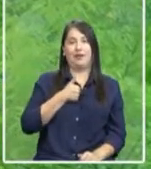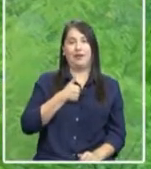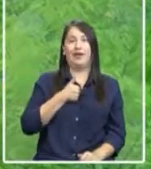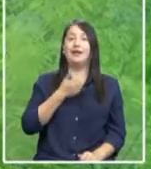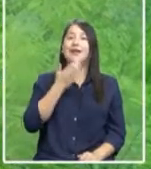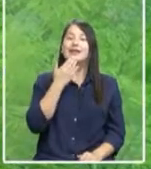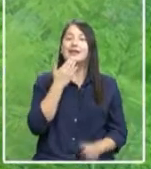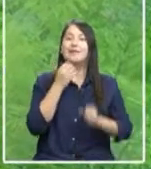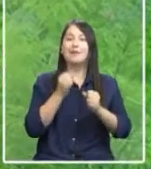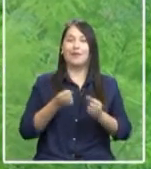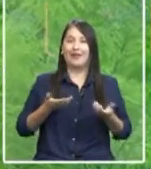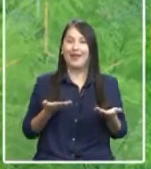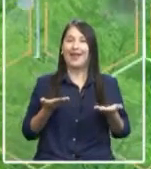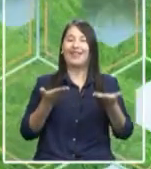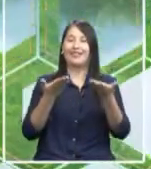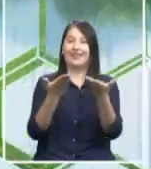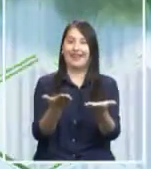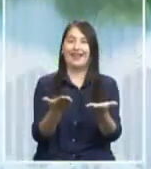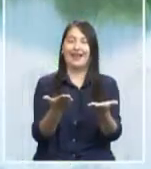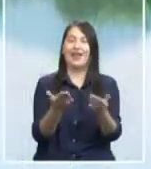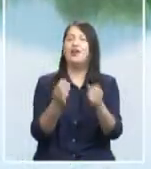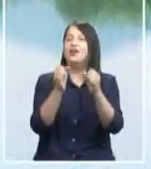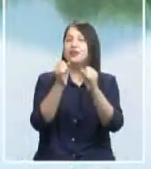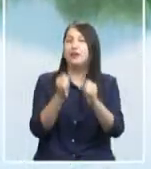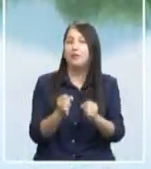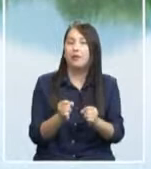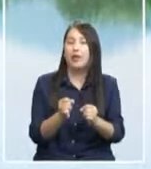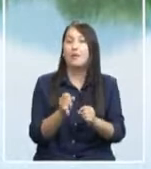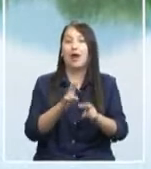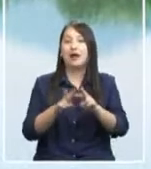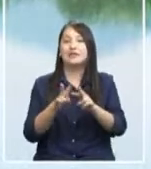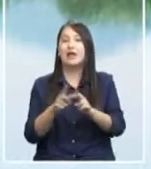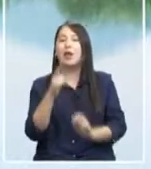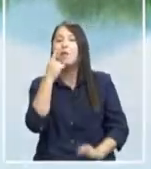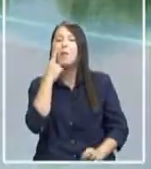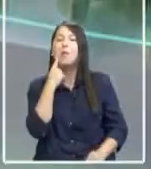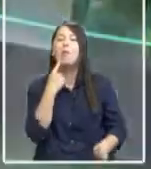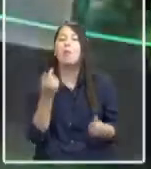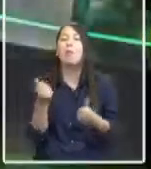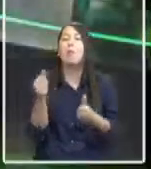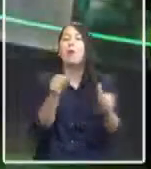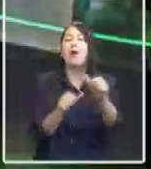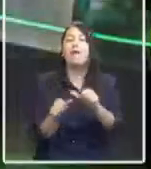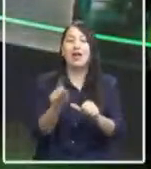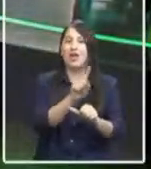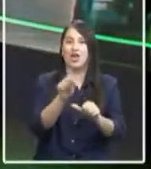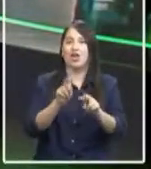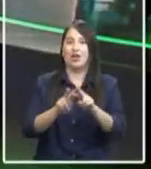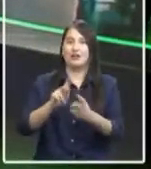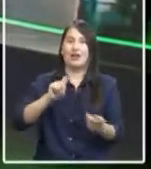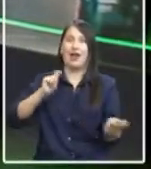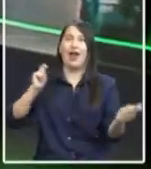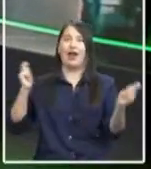to, not to introduce gigantic changes without reflection and without critique,